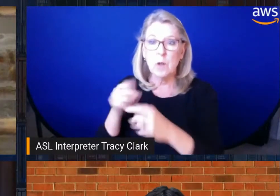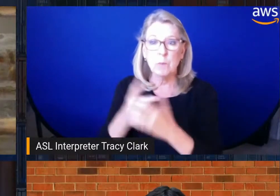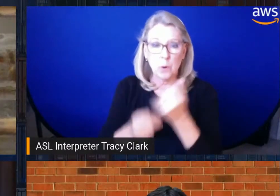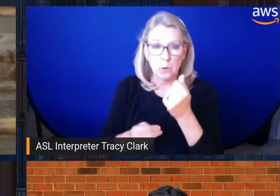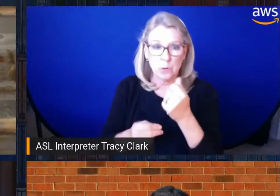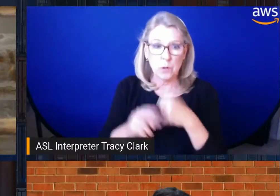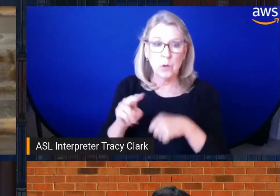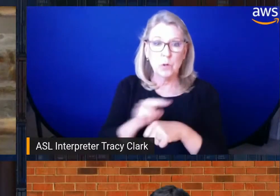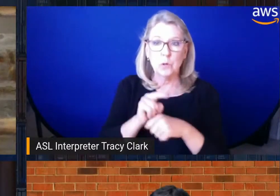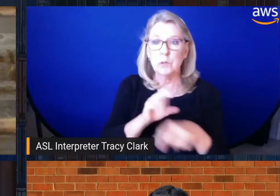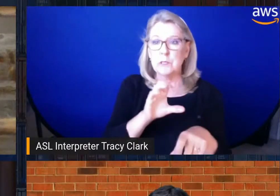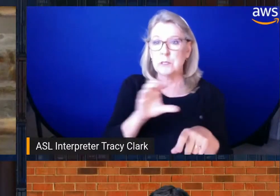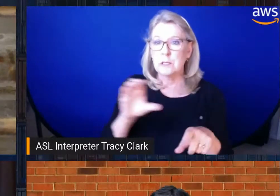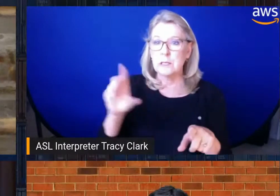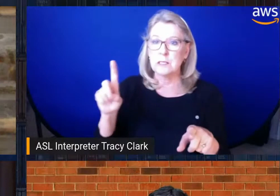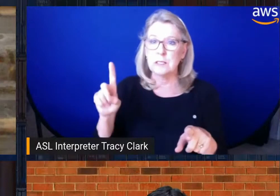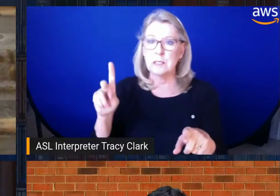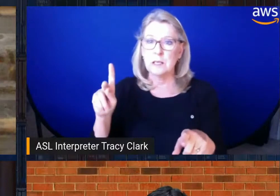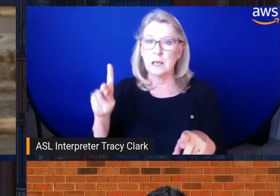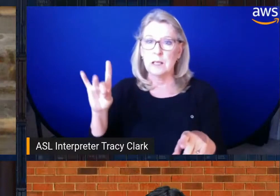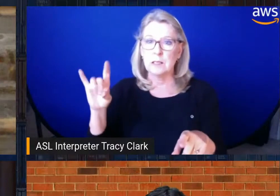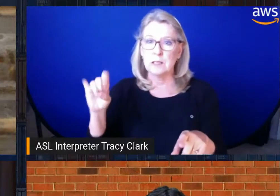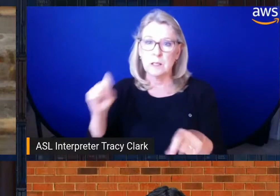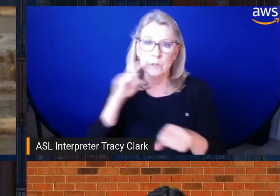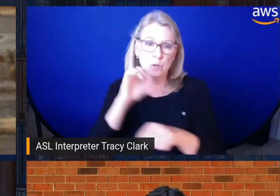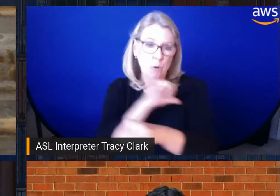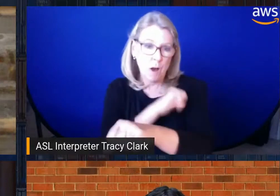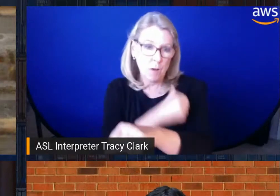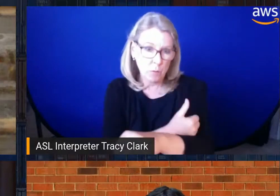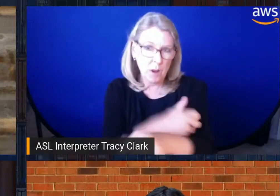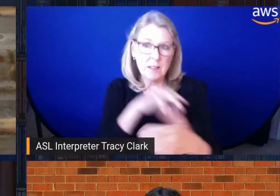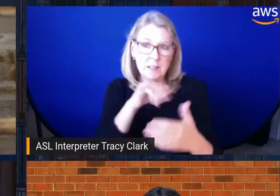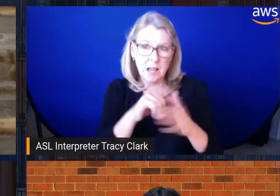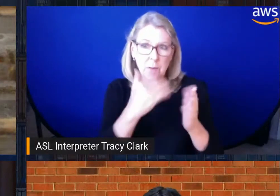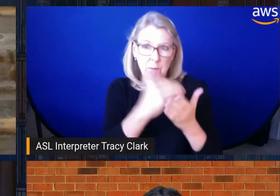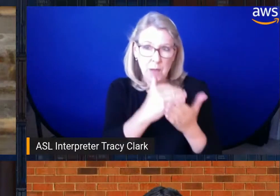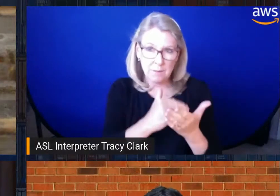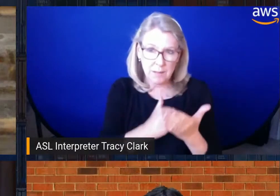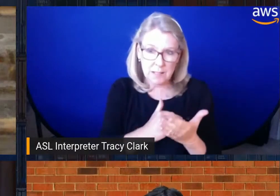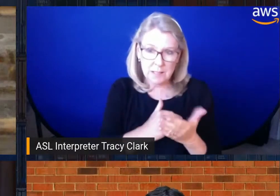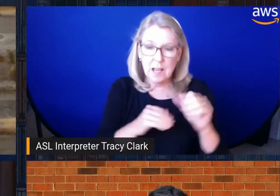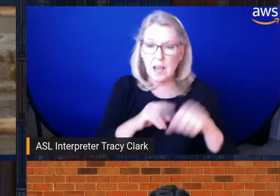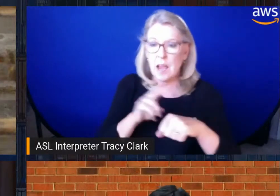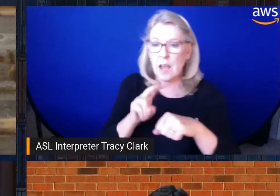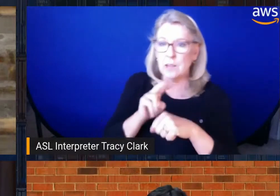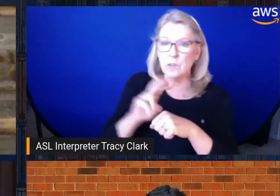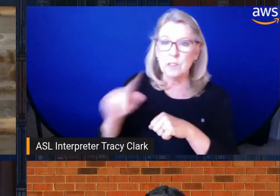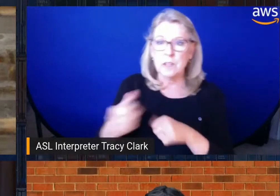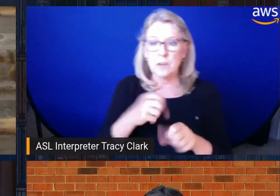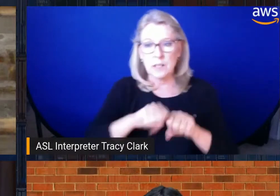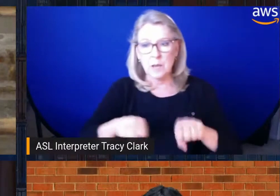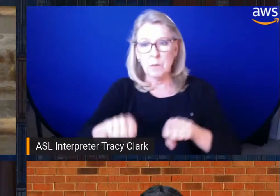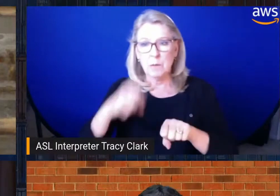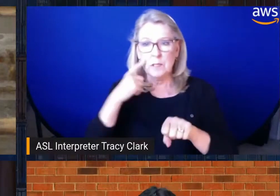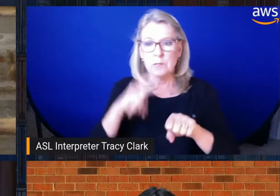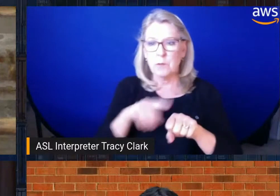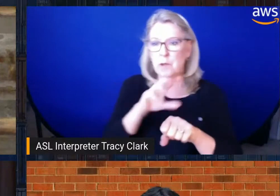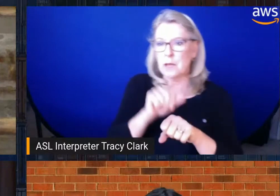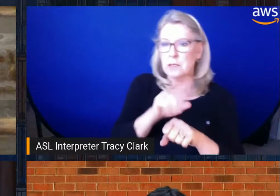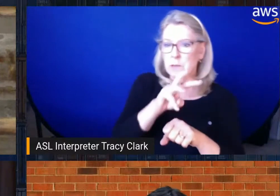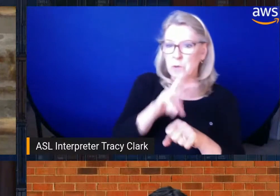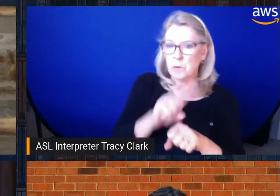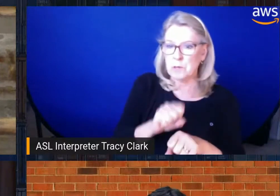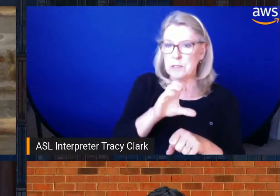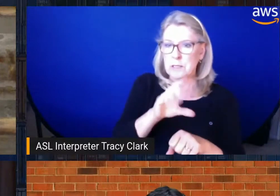Kubernetes manifest, and you can use the provisioning capabilities of the AWS CDK to deploy an EKS container and then apply